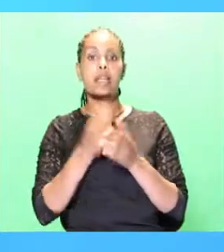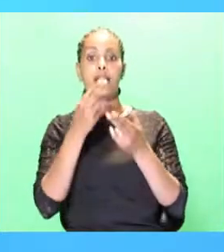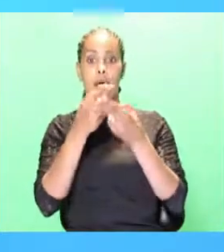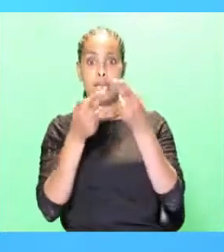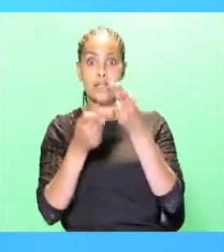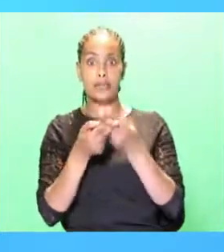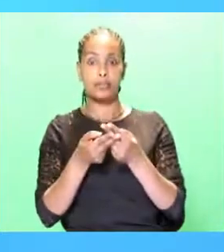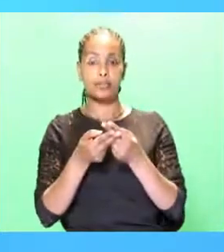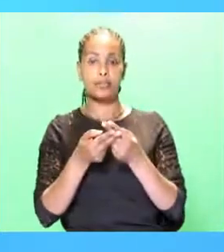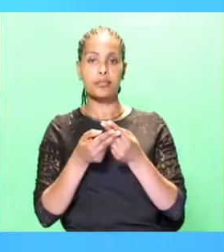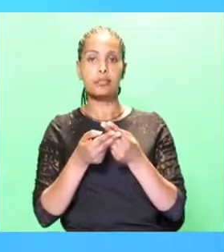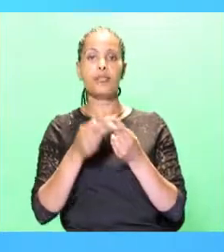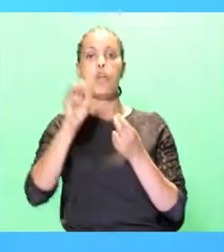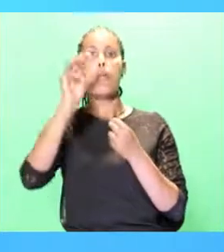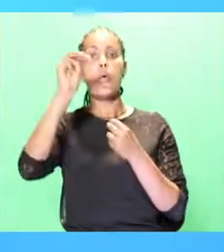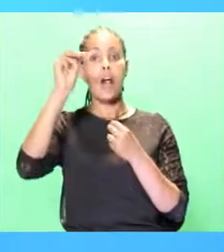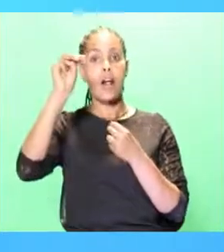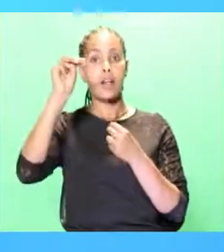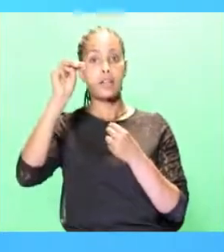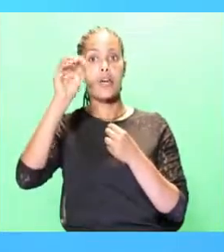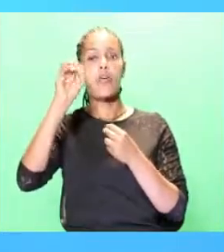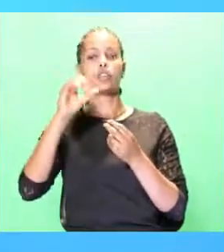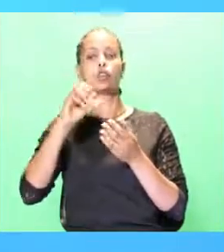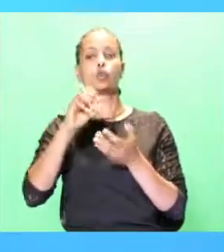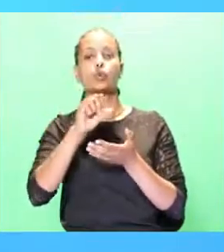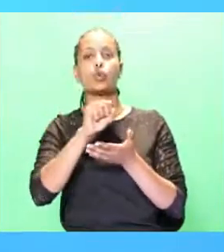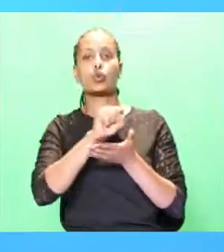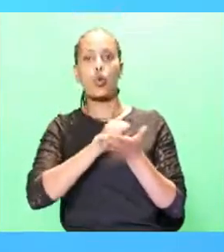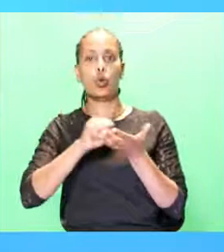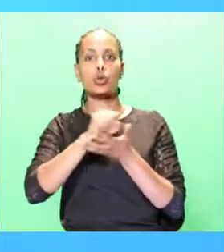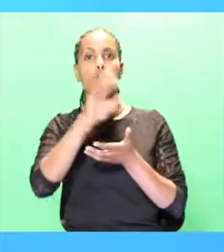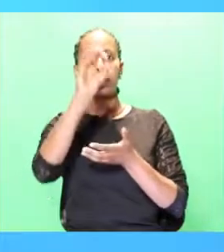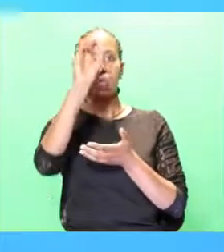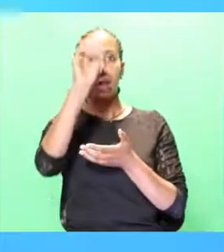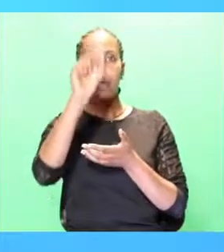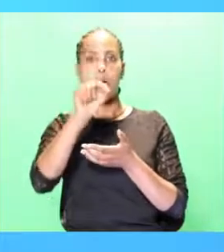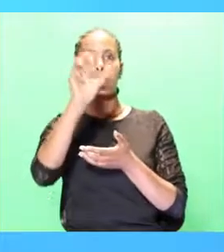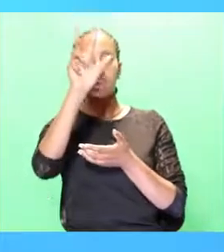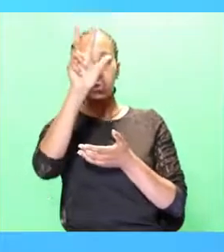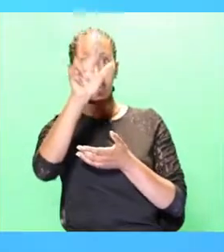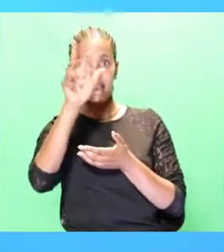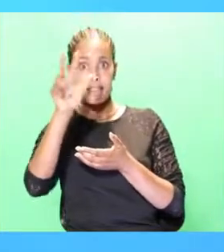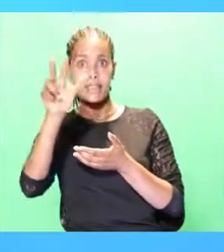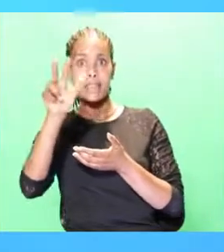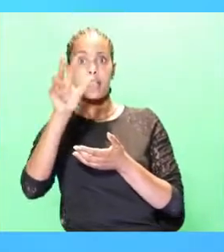times molality of the solution is 0.33 molar,